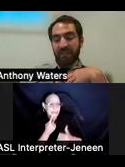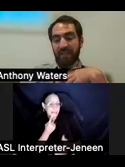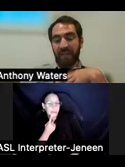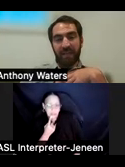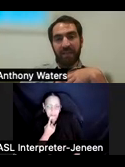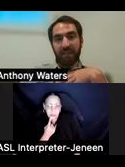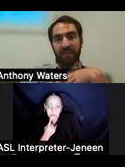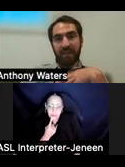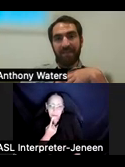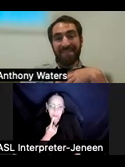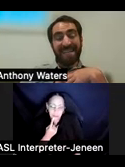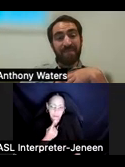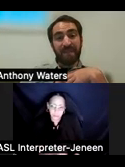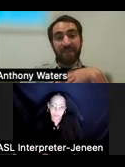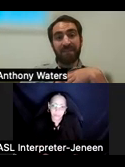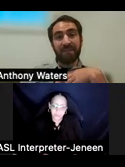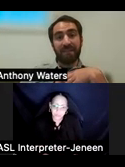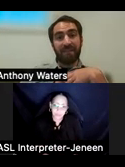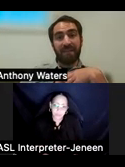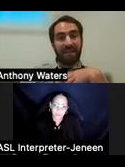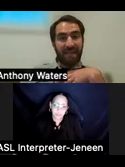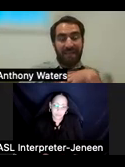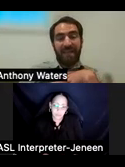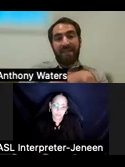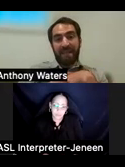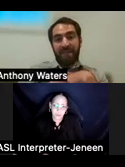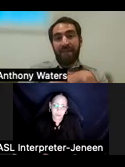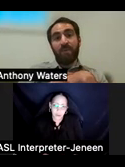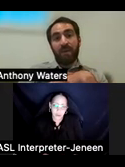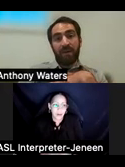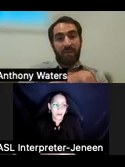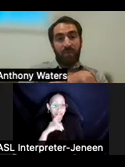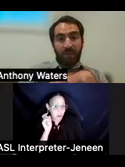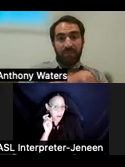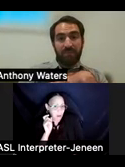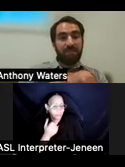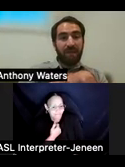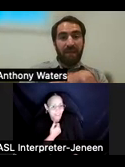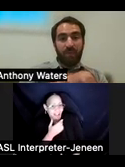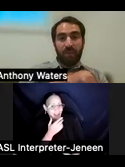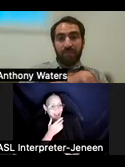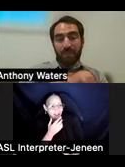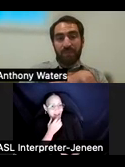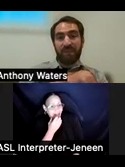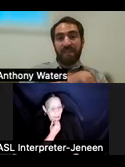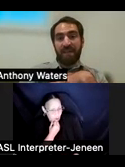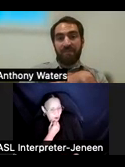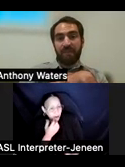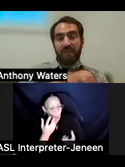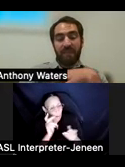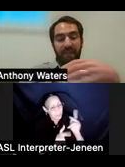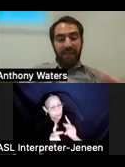And that's because I care, and I want people to feel